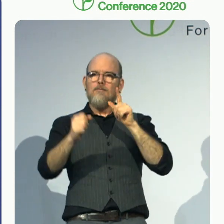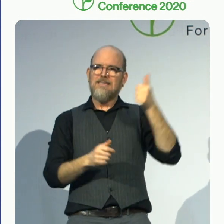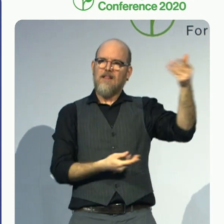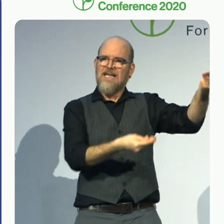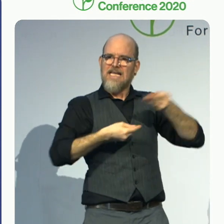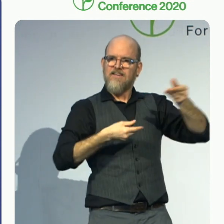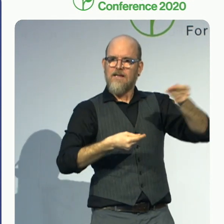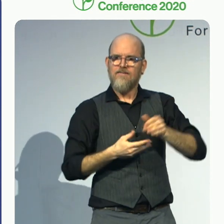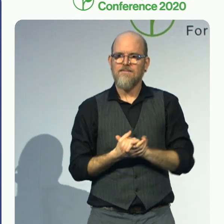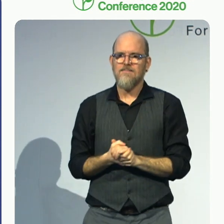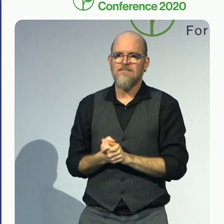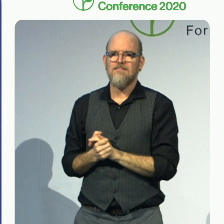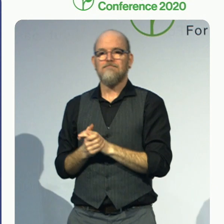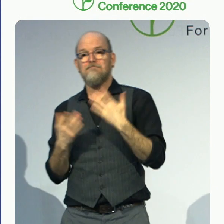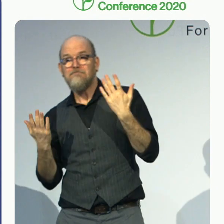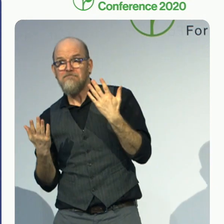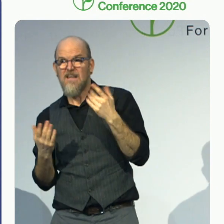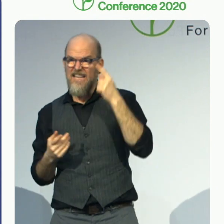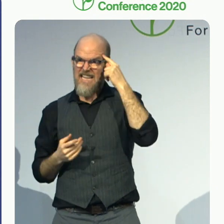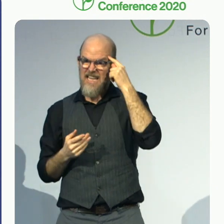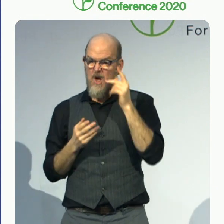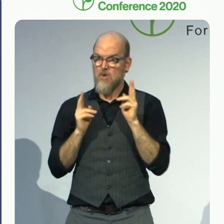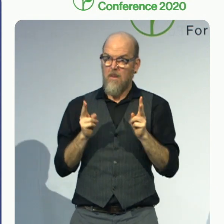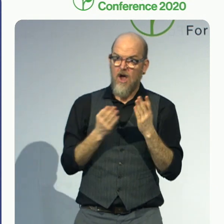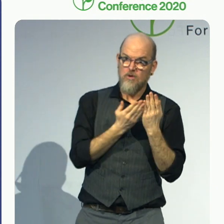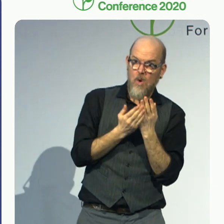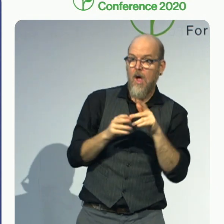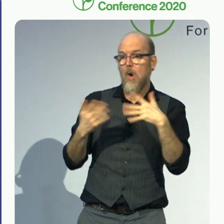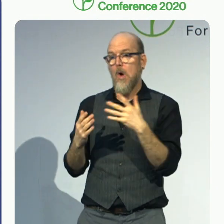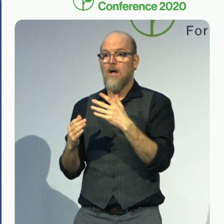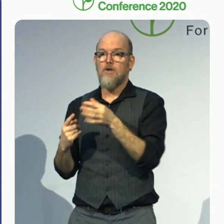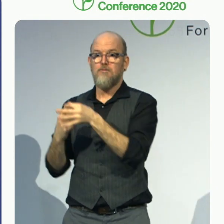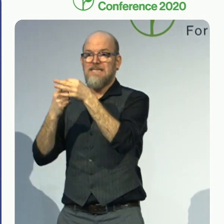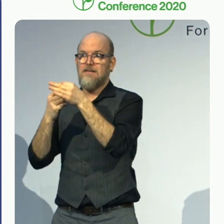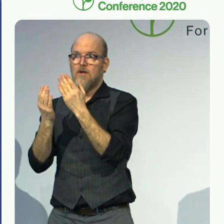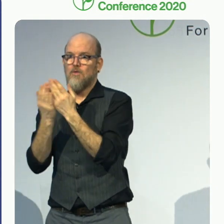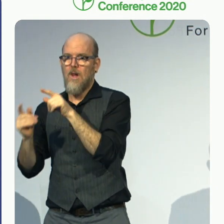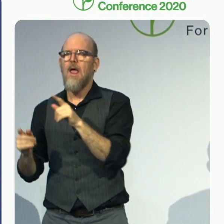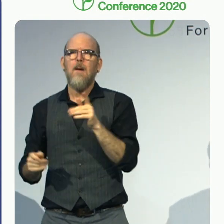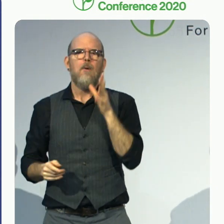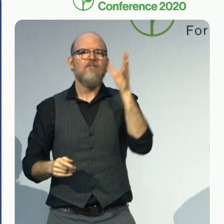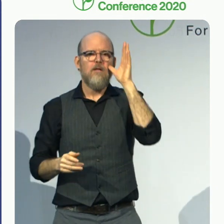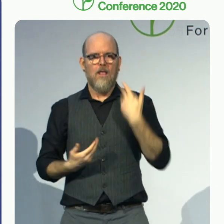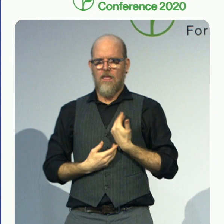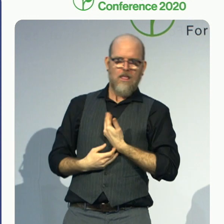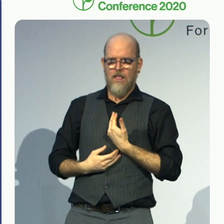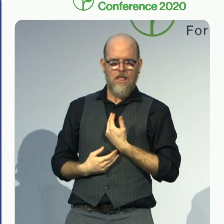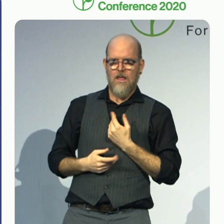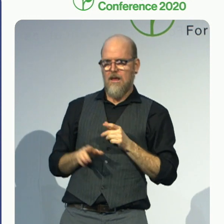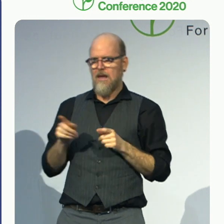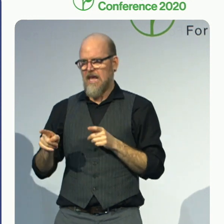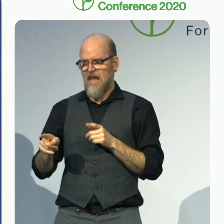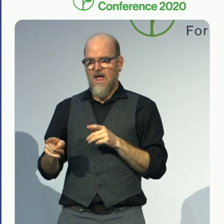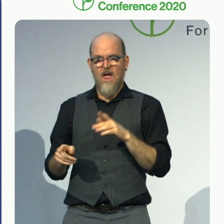fear often from a parent, that their child will be bullied, not accepted. And that is actually the reason why they choose